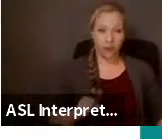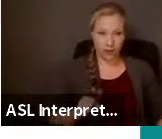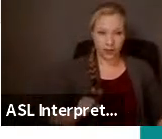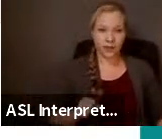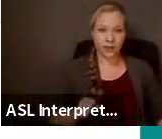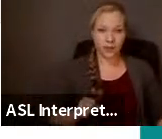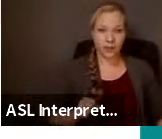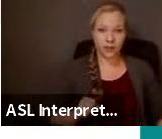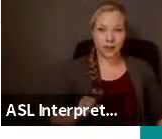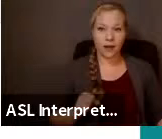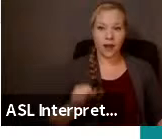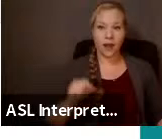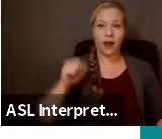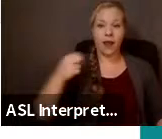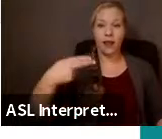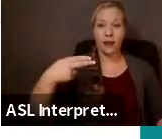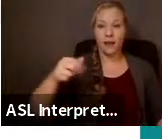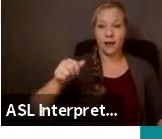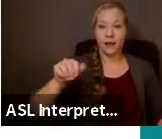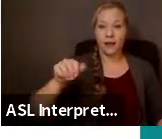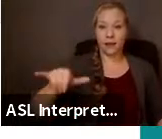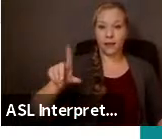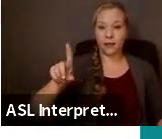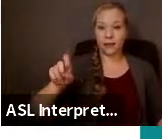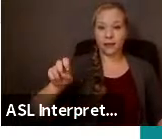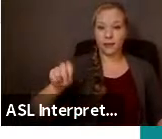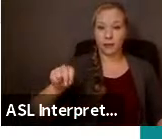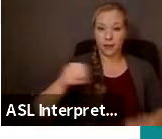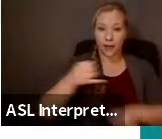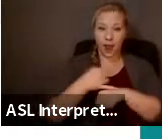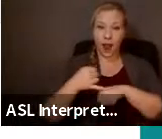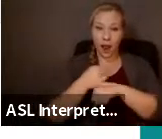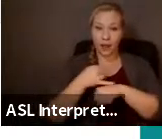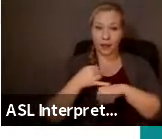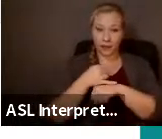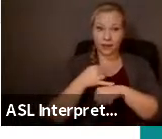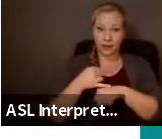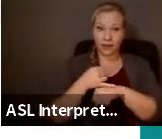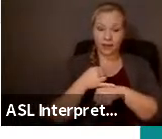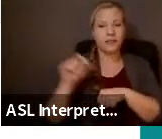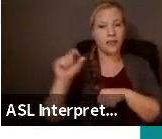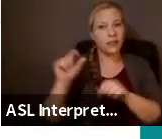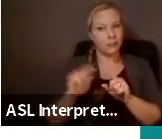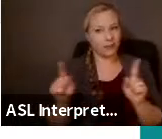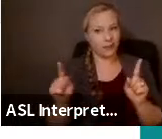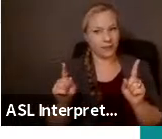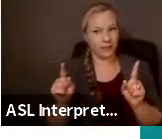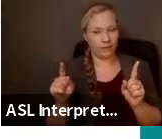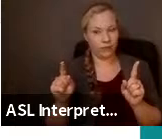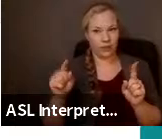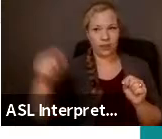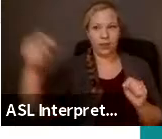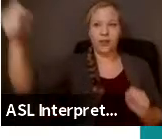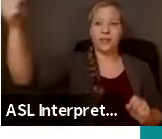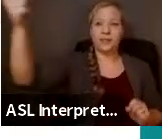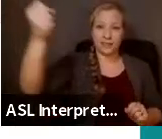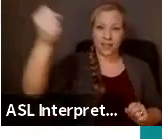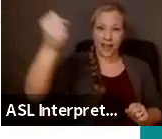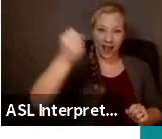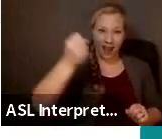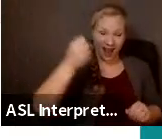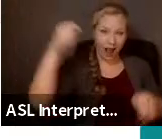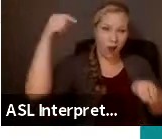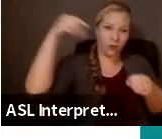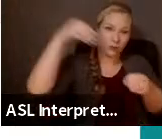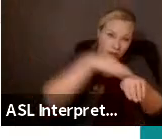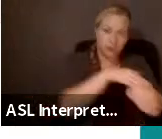when we get to Hayden Island, the landing is a little bit different. And so here, what we're doing is we're bringing the shared use path over